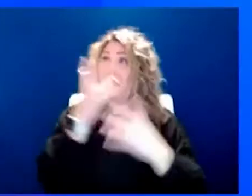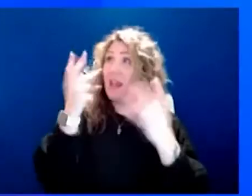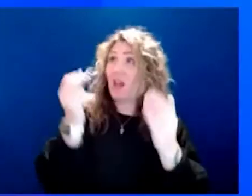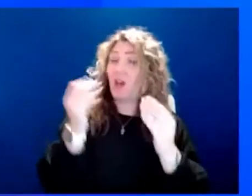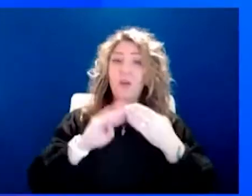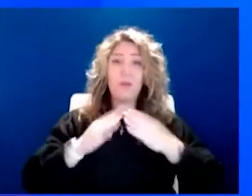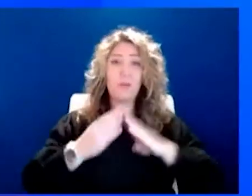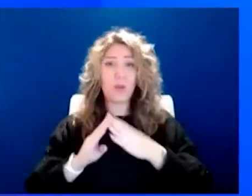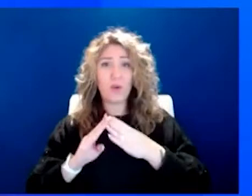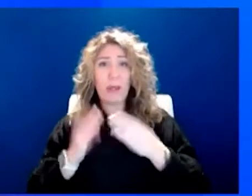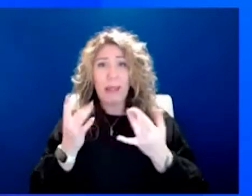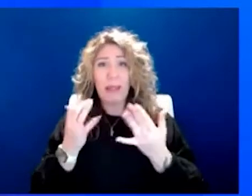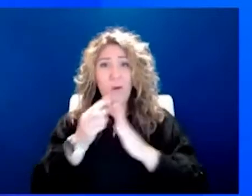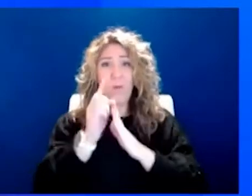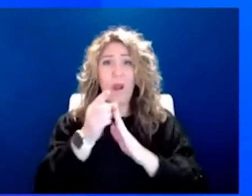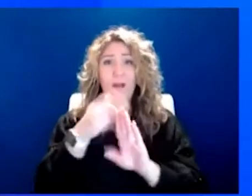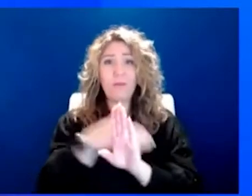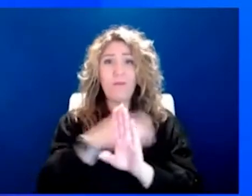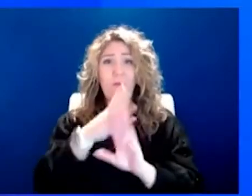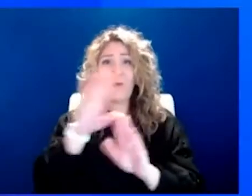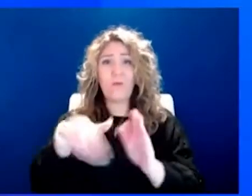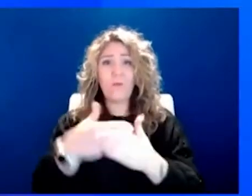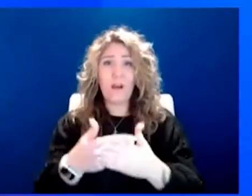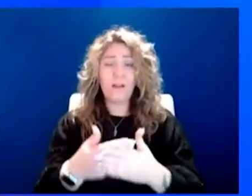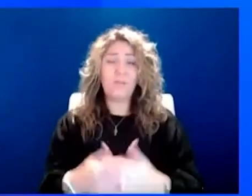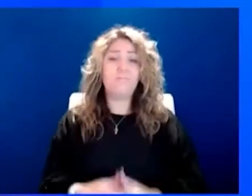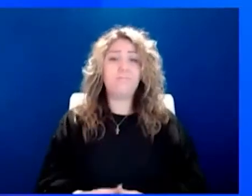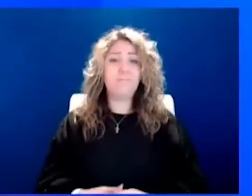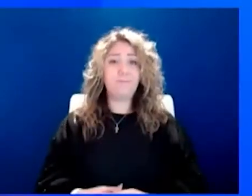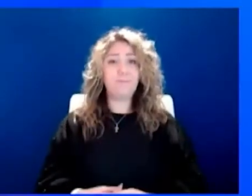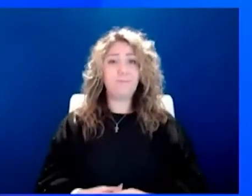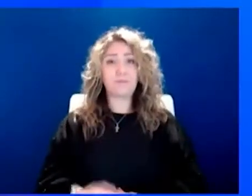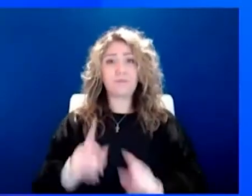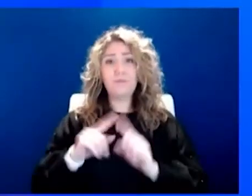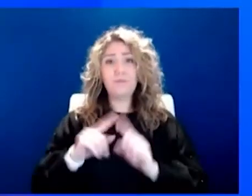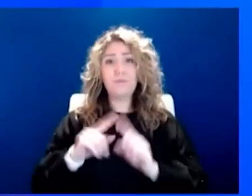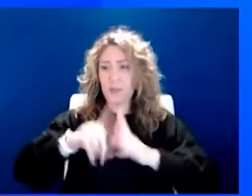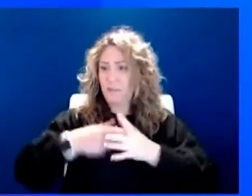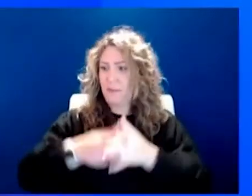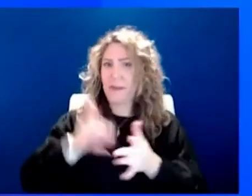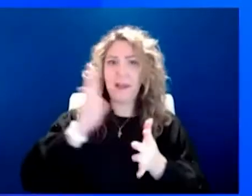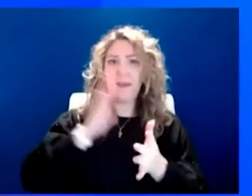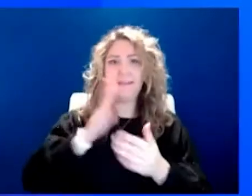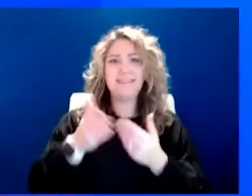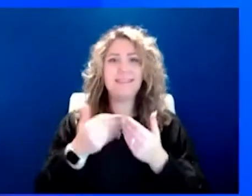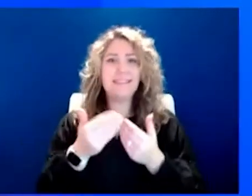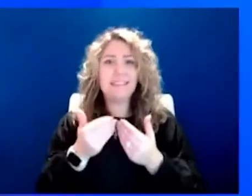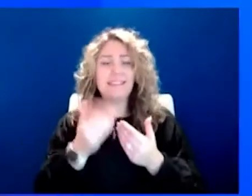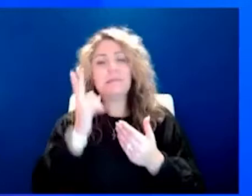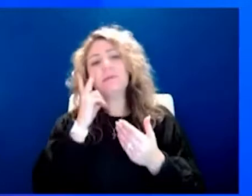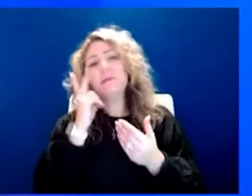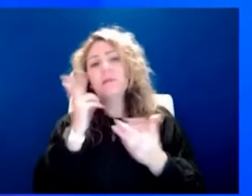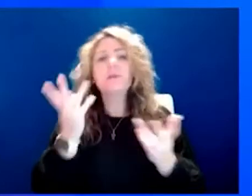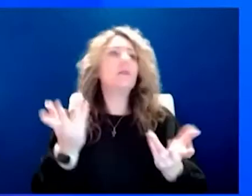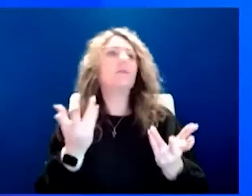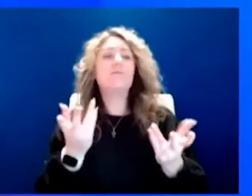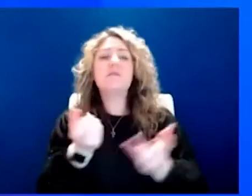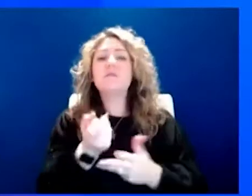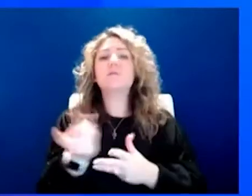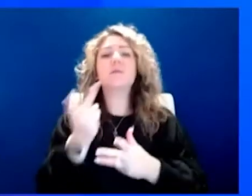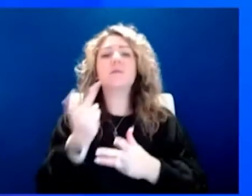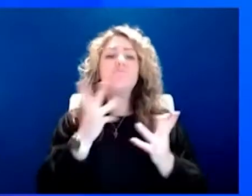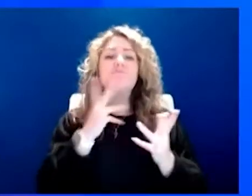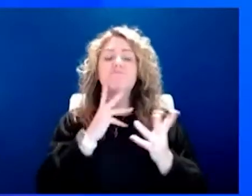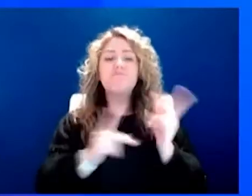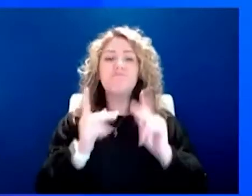while before they came in. But in the beginning, it was easy because we would see just a handful of patients who were dying.